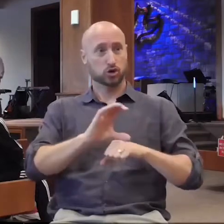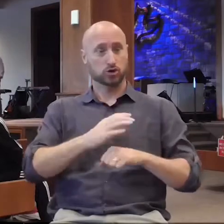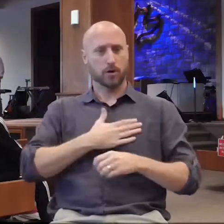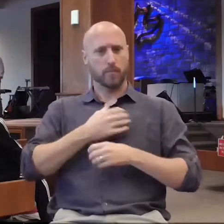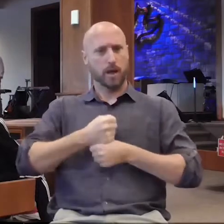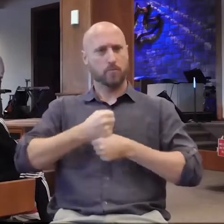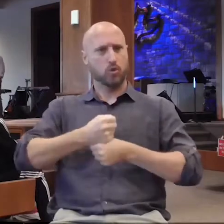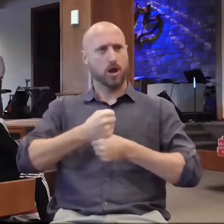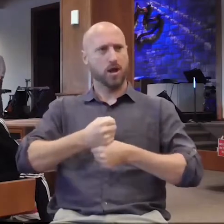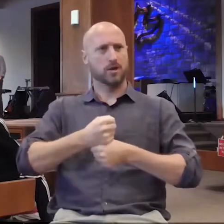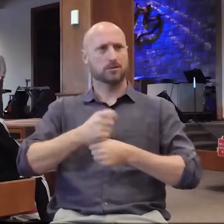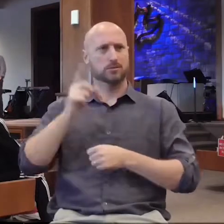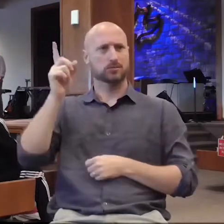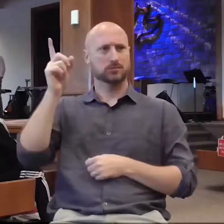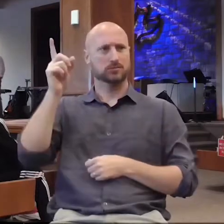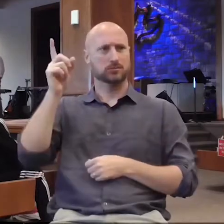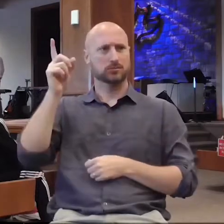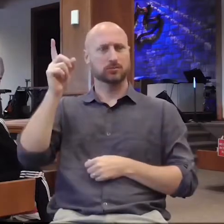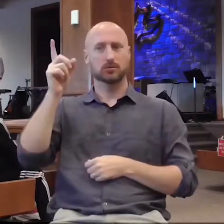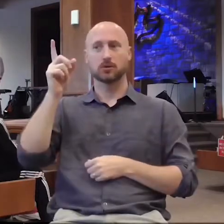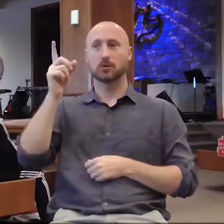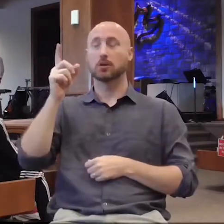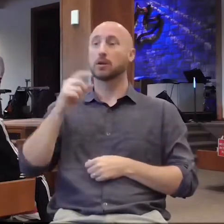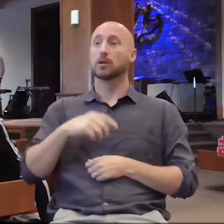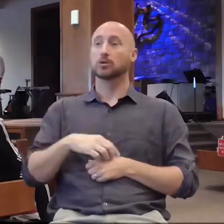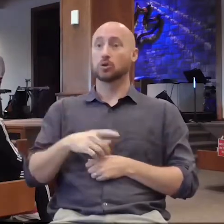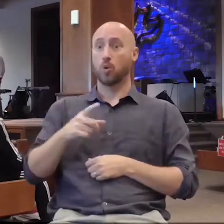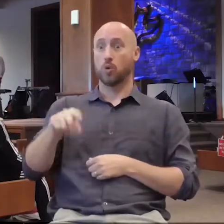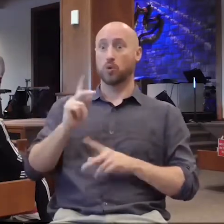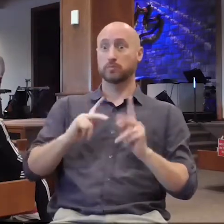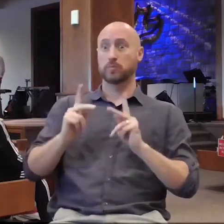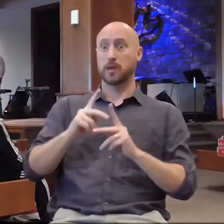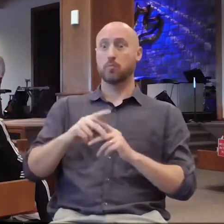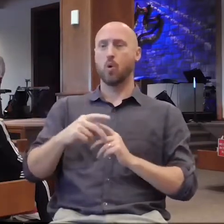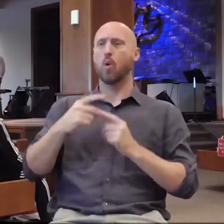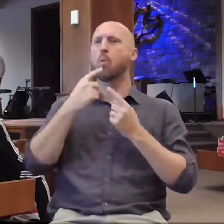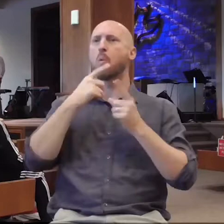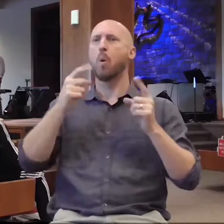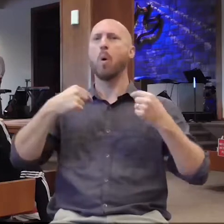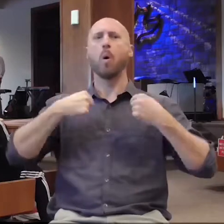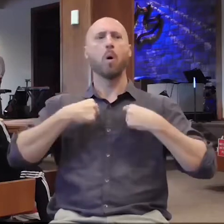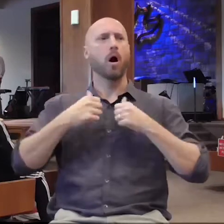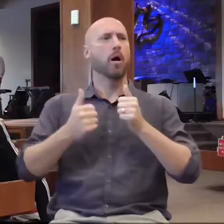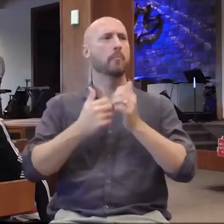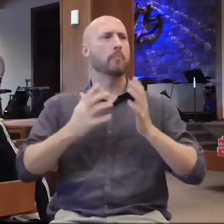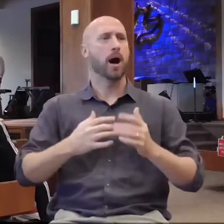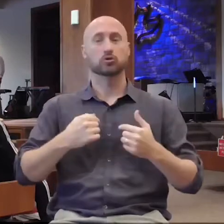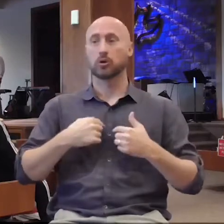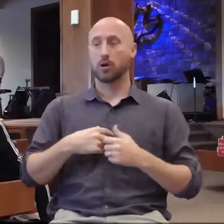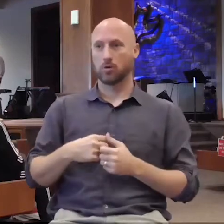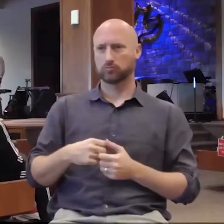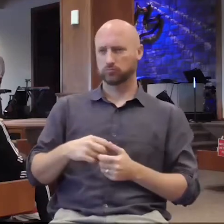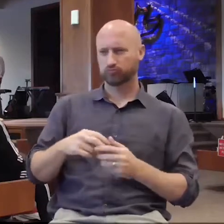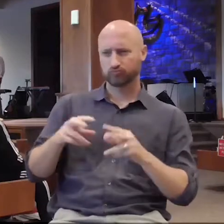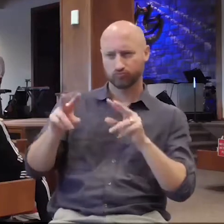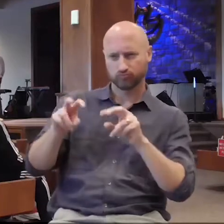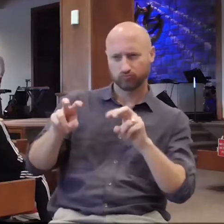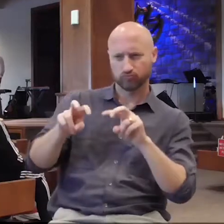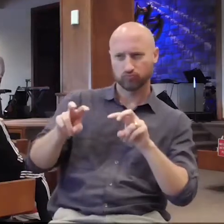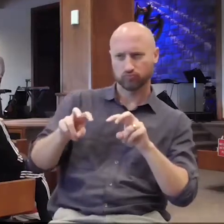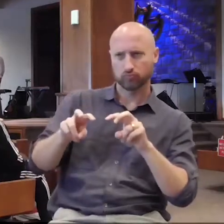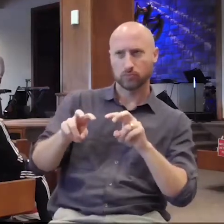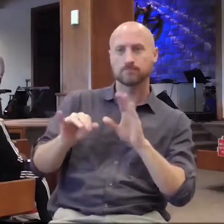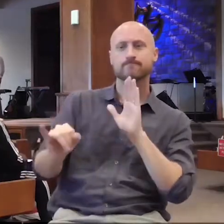If you've tried those who claim to be apostles, you put them on trial. And you have identified them that they're not,